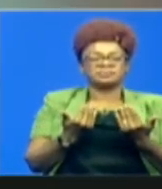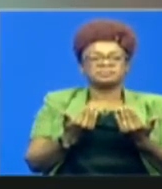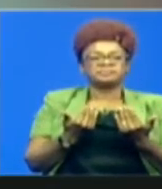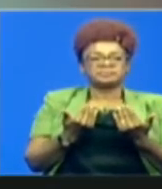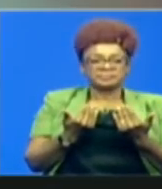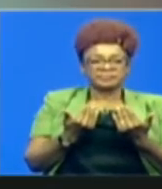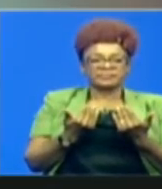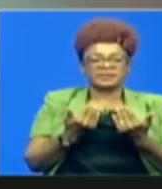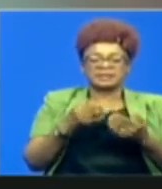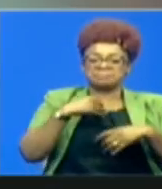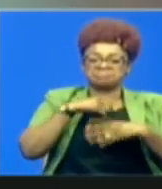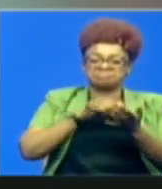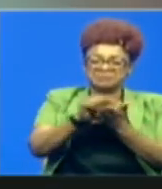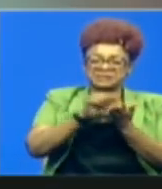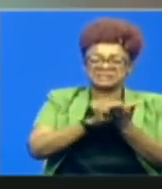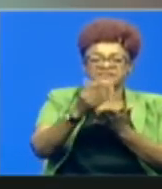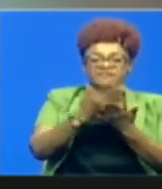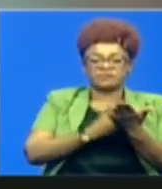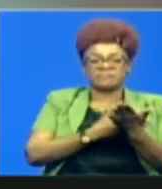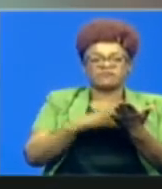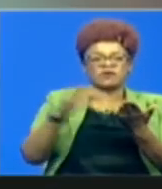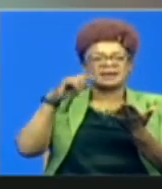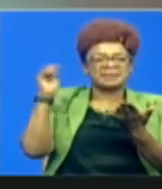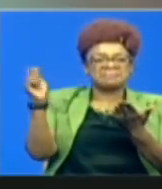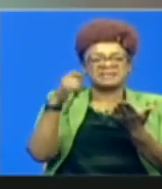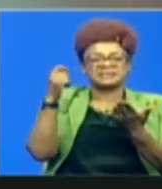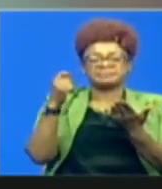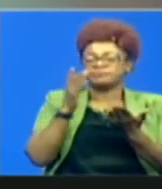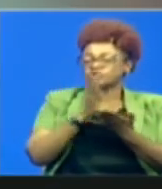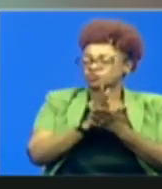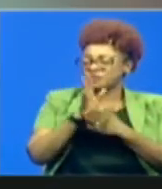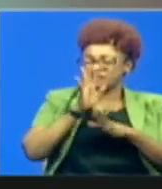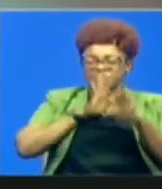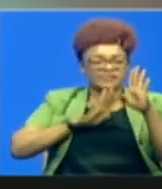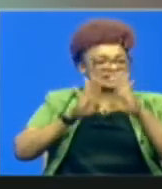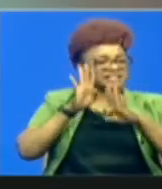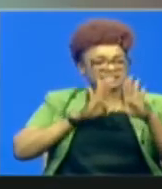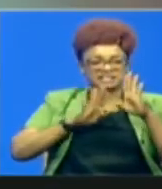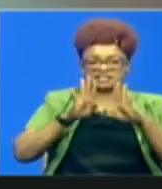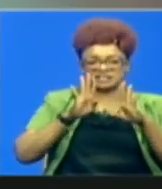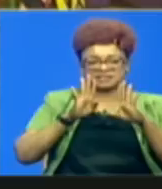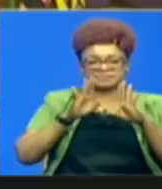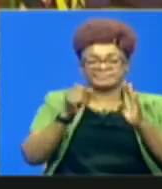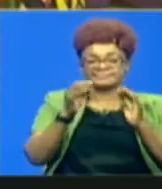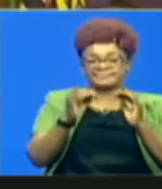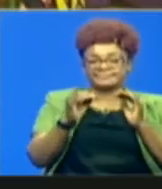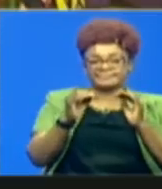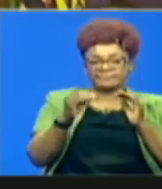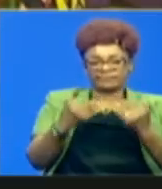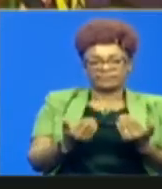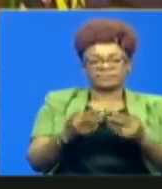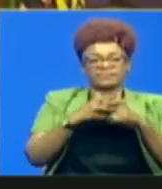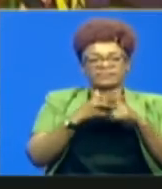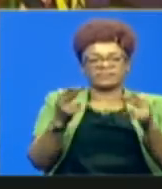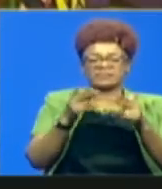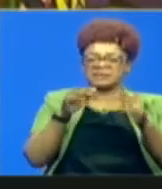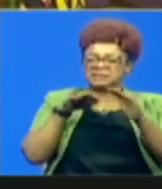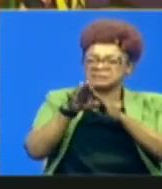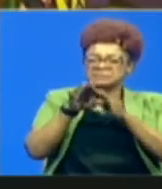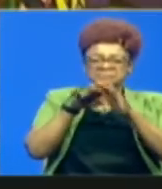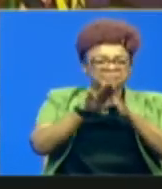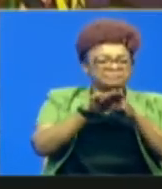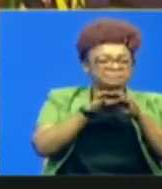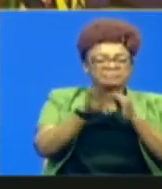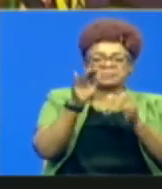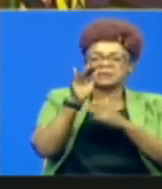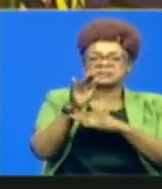harambees. It was frustrating. It was frustrating. So I now started approaching people, and when you approach